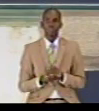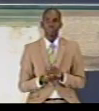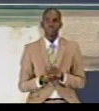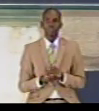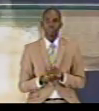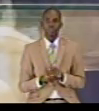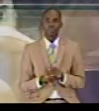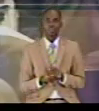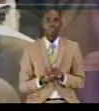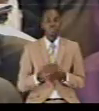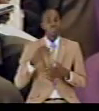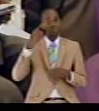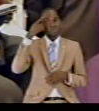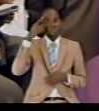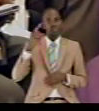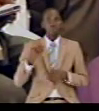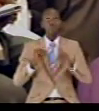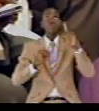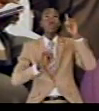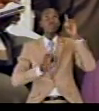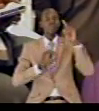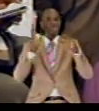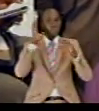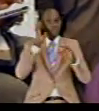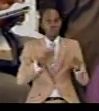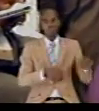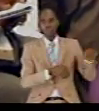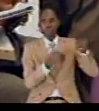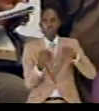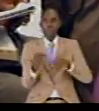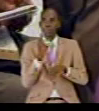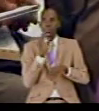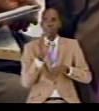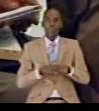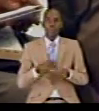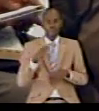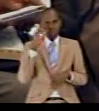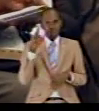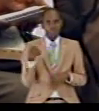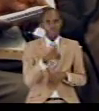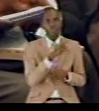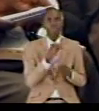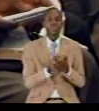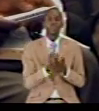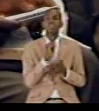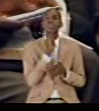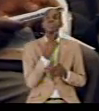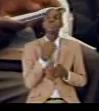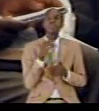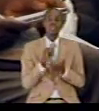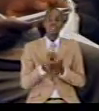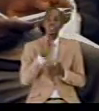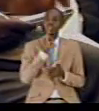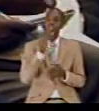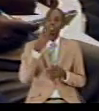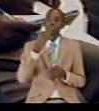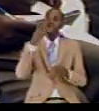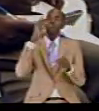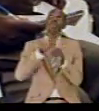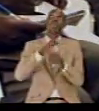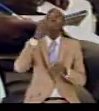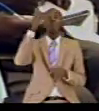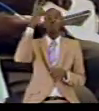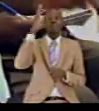For I will pour water upon him that is thirsty. That's the promise of God. It says